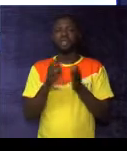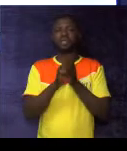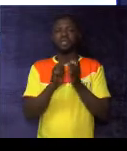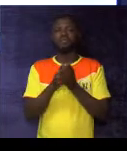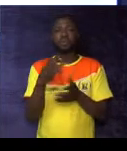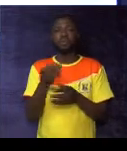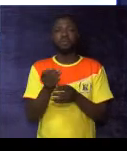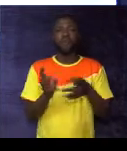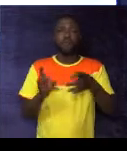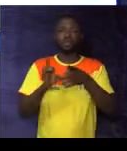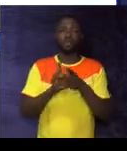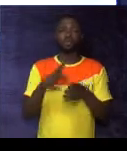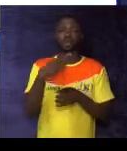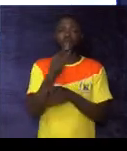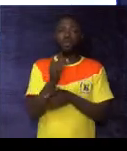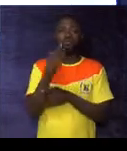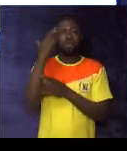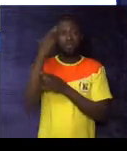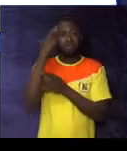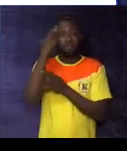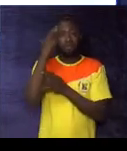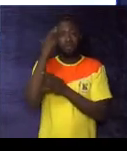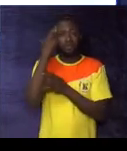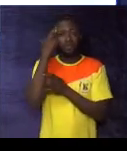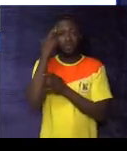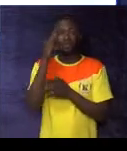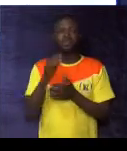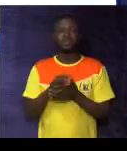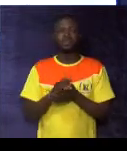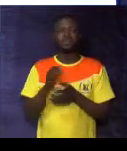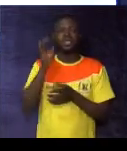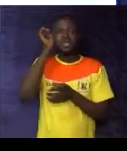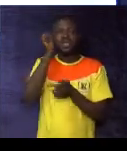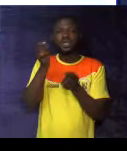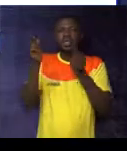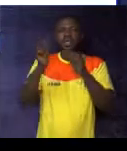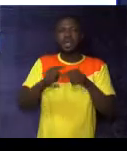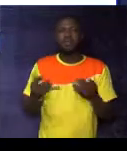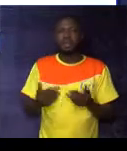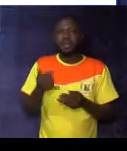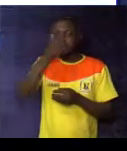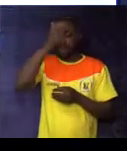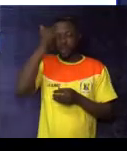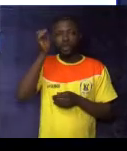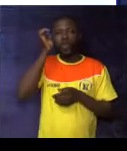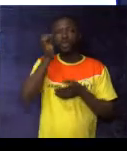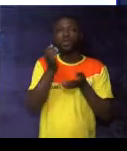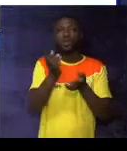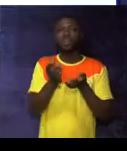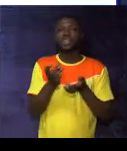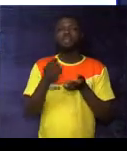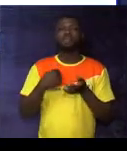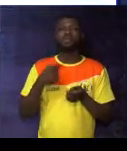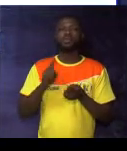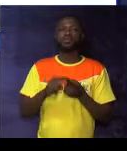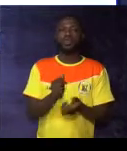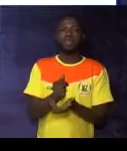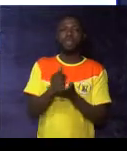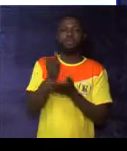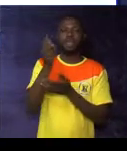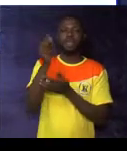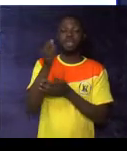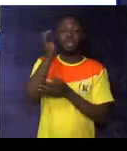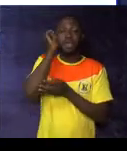have examples of conjunctions of cause or reason. He came here because he wanted me to help